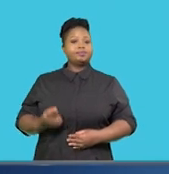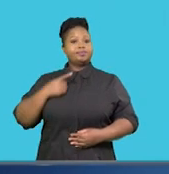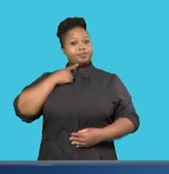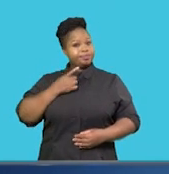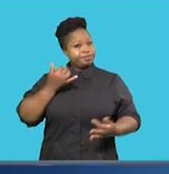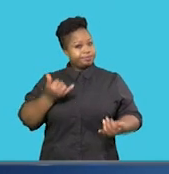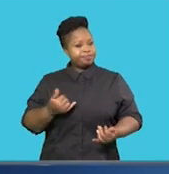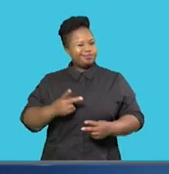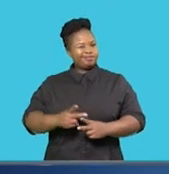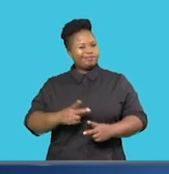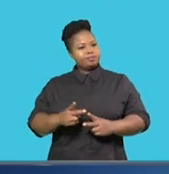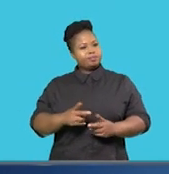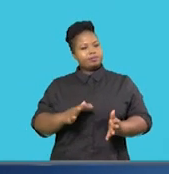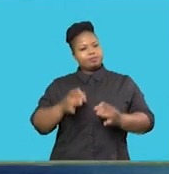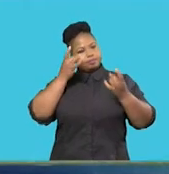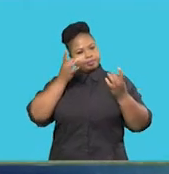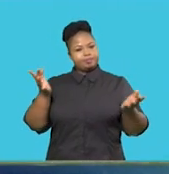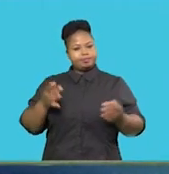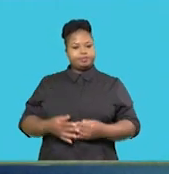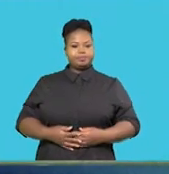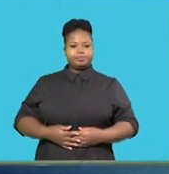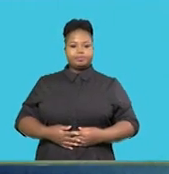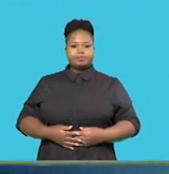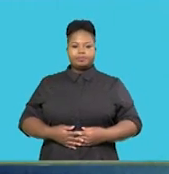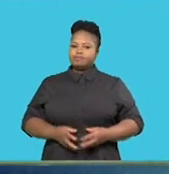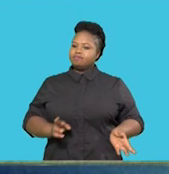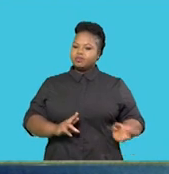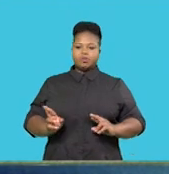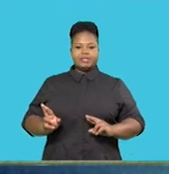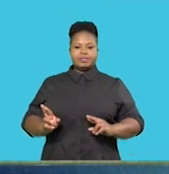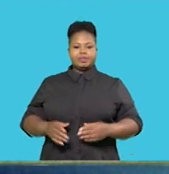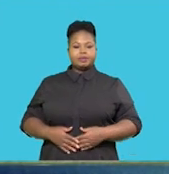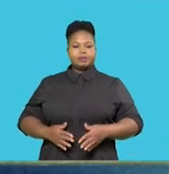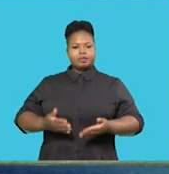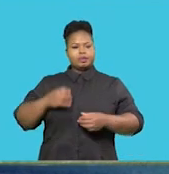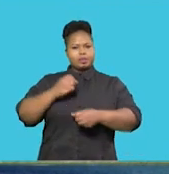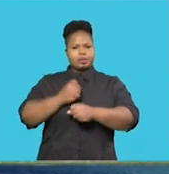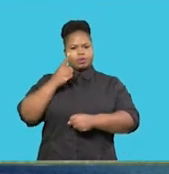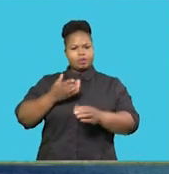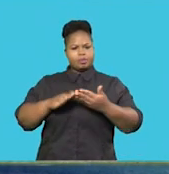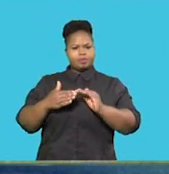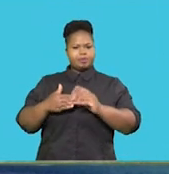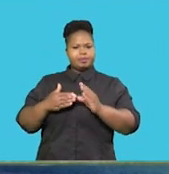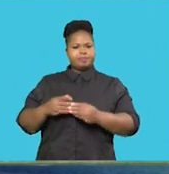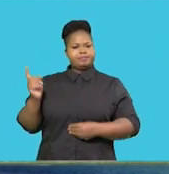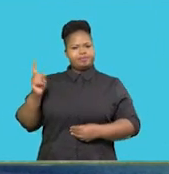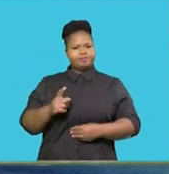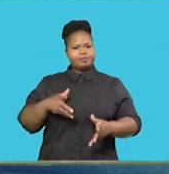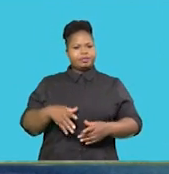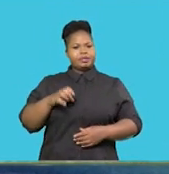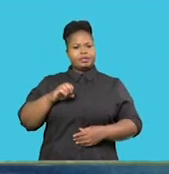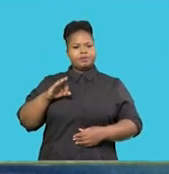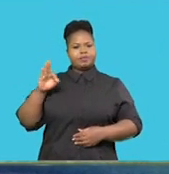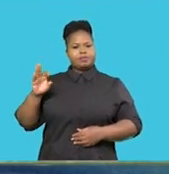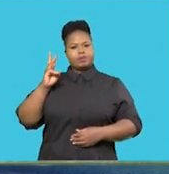thaca iintlelo zalo kubahlali. I think we're very ready to welcome the residents of Gauteng to the EFF Gauteng Manifesto launch that's going